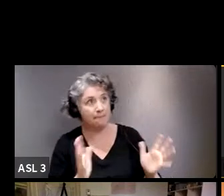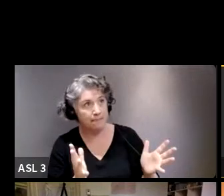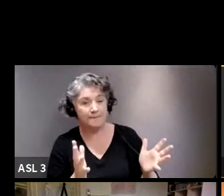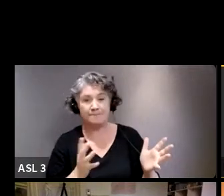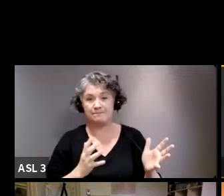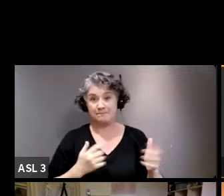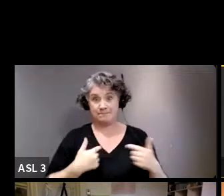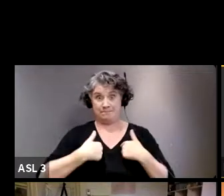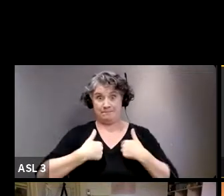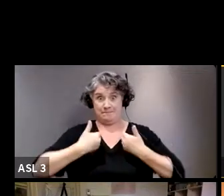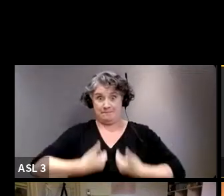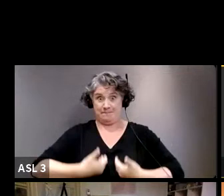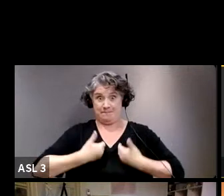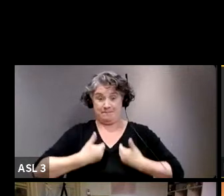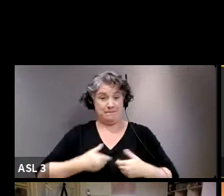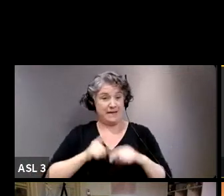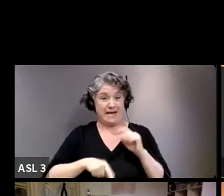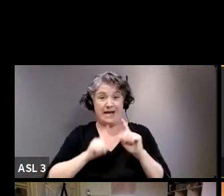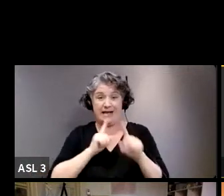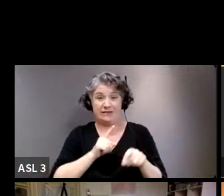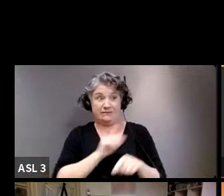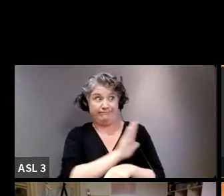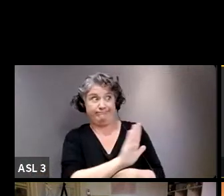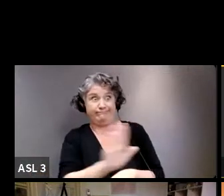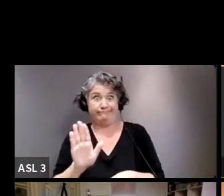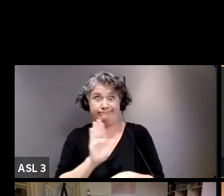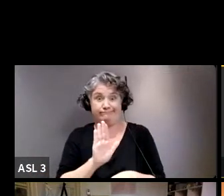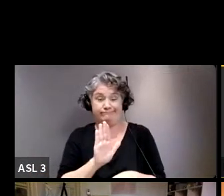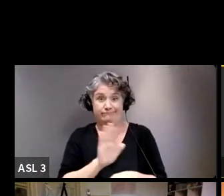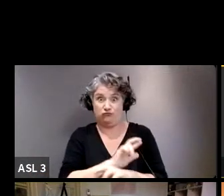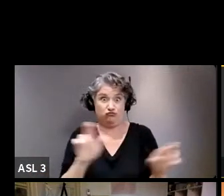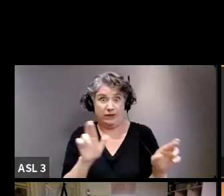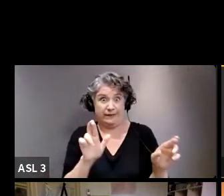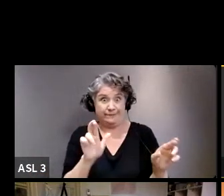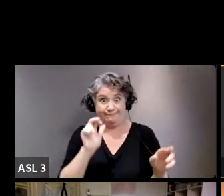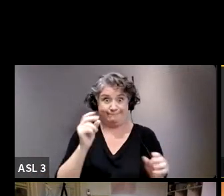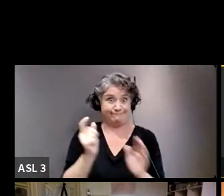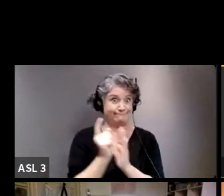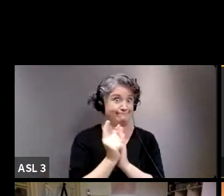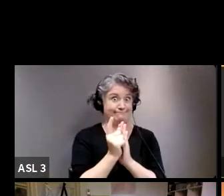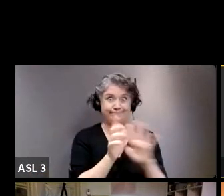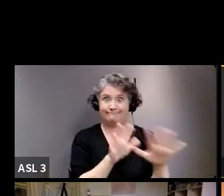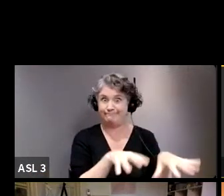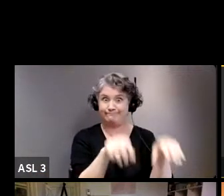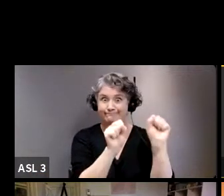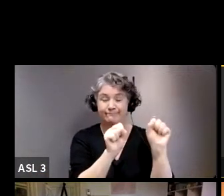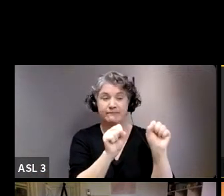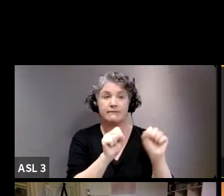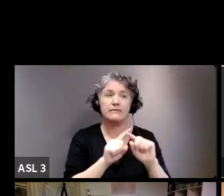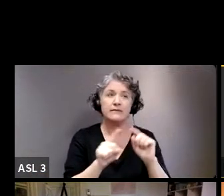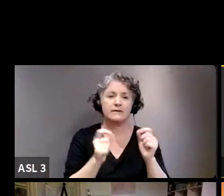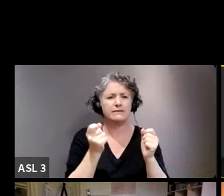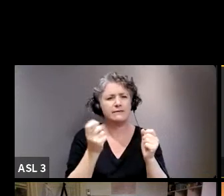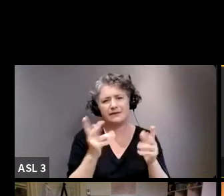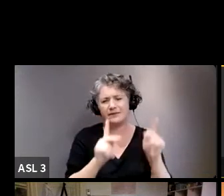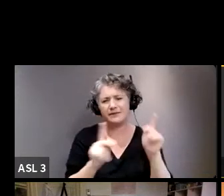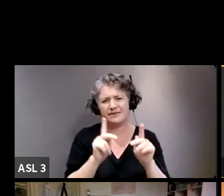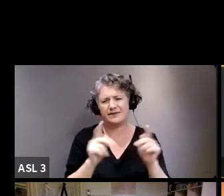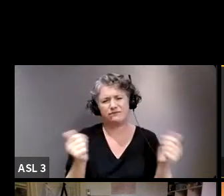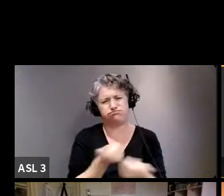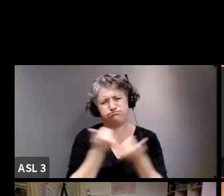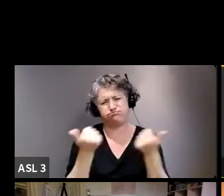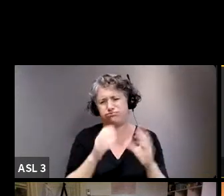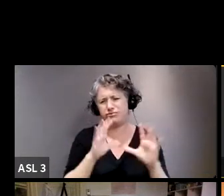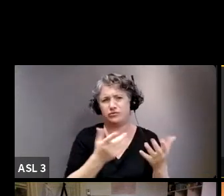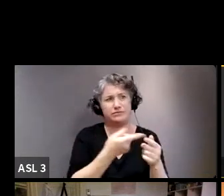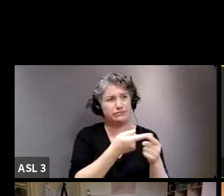position to speak about anybody else but i'm sure like many people there's loads of groups that are available